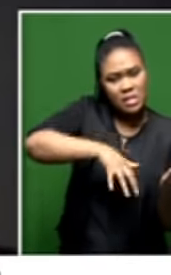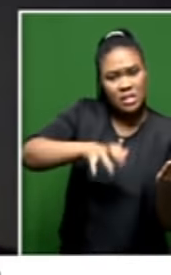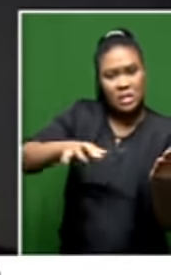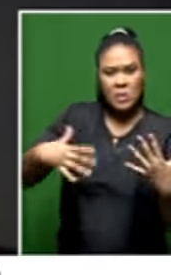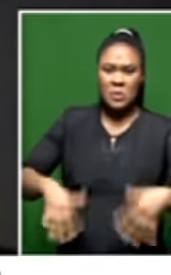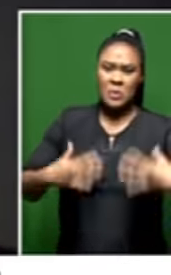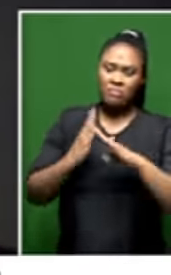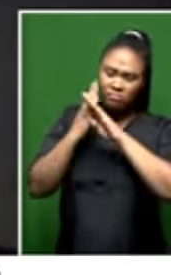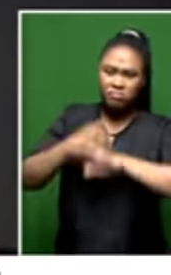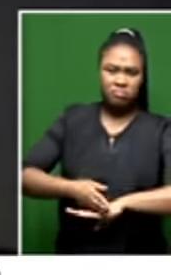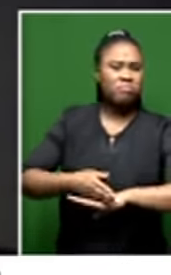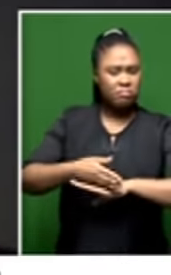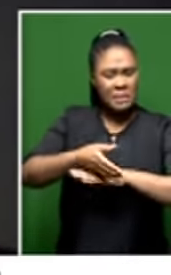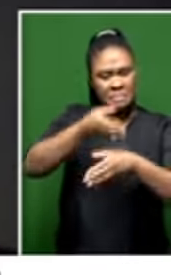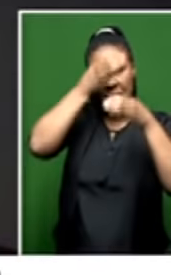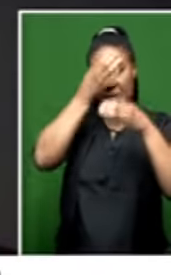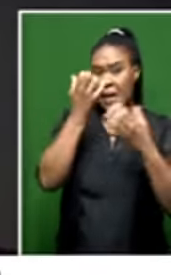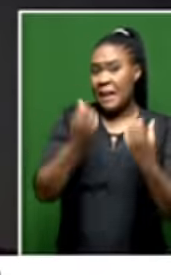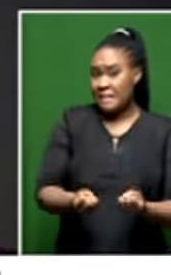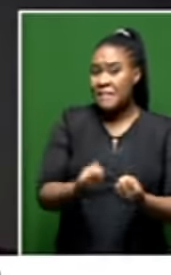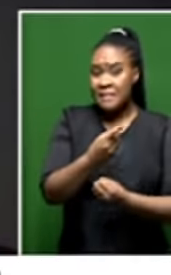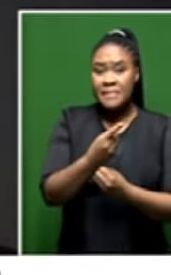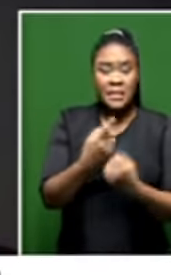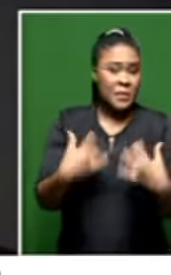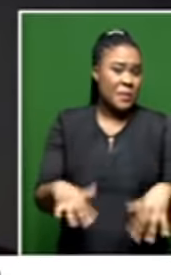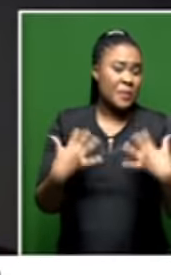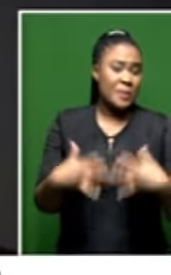think he's very clearly got